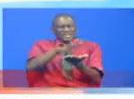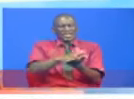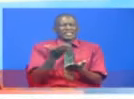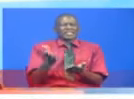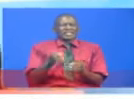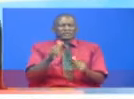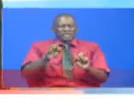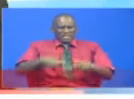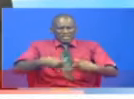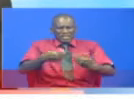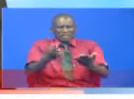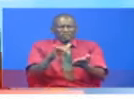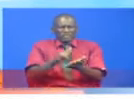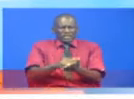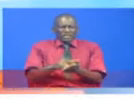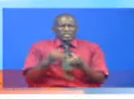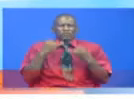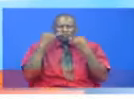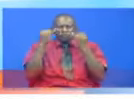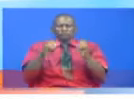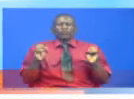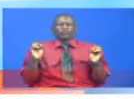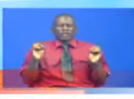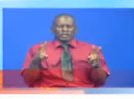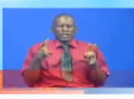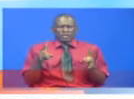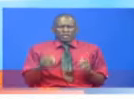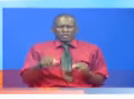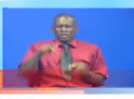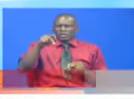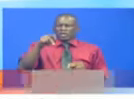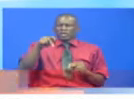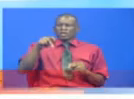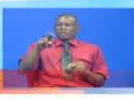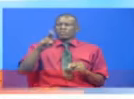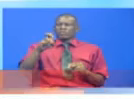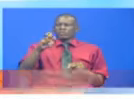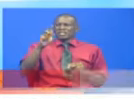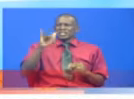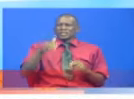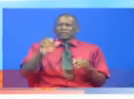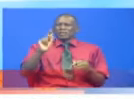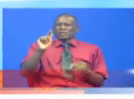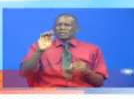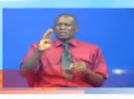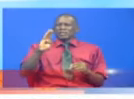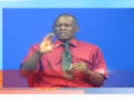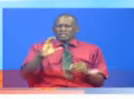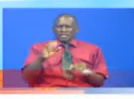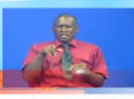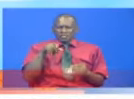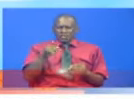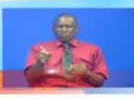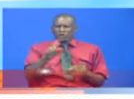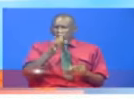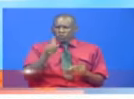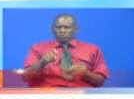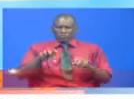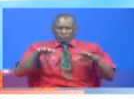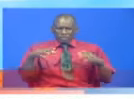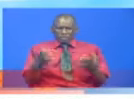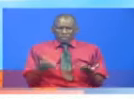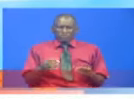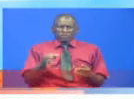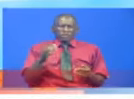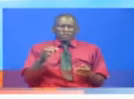breakdown. Okay, Purity from KBC, your question was regarding